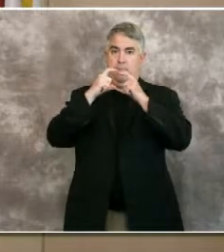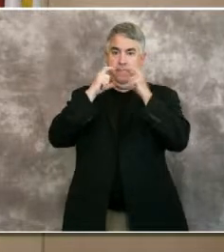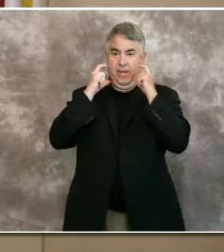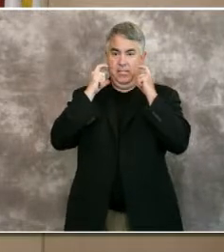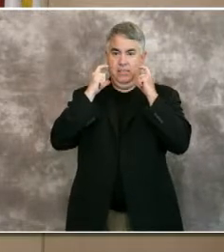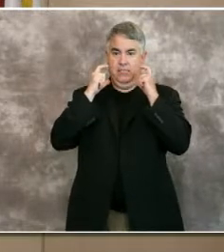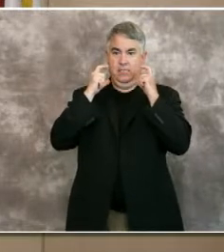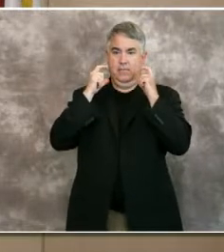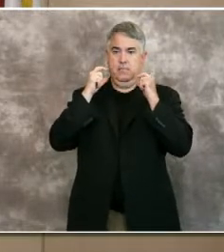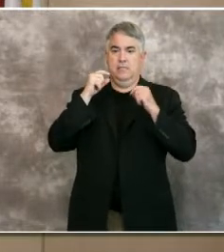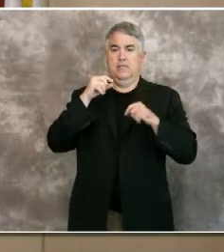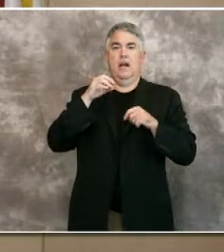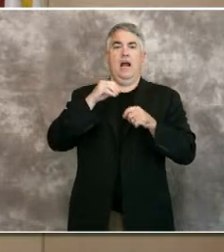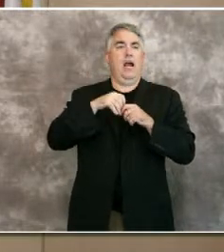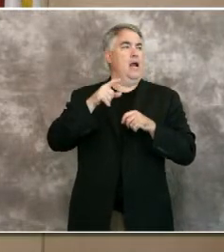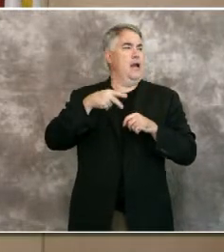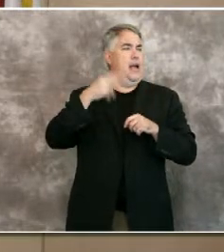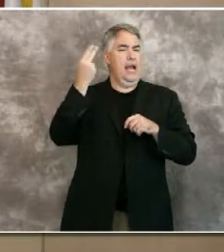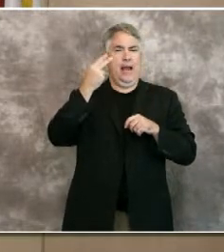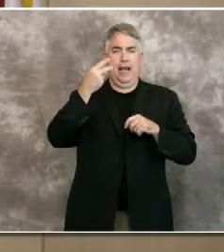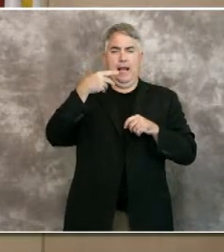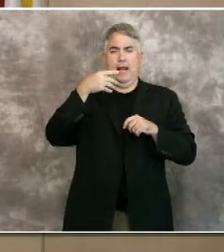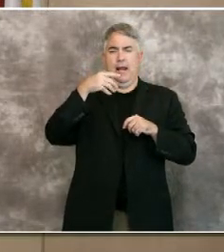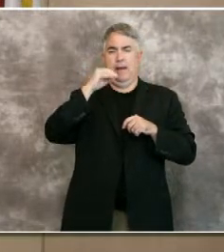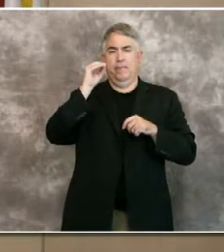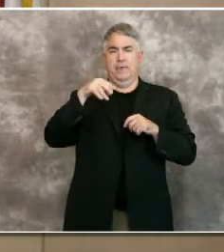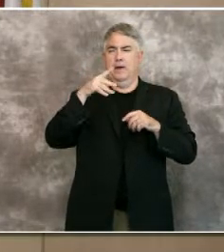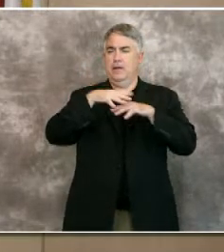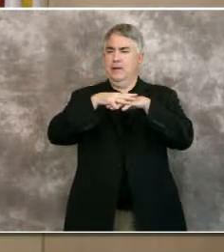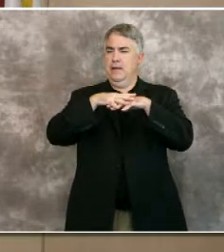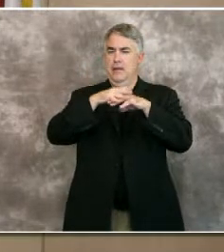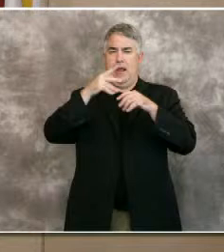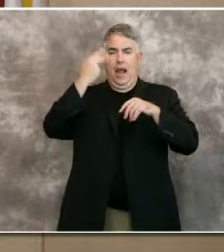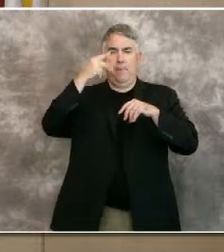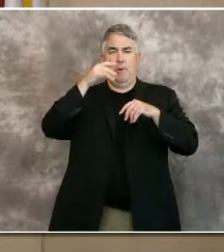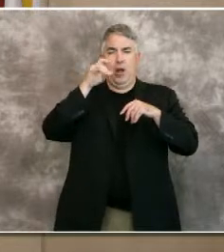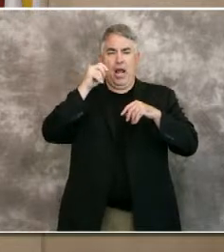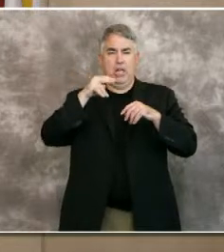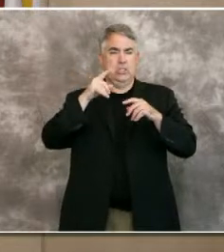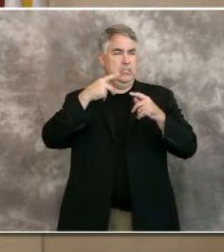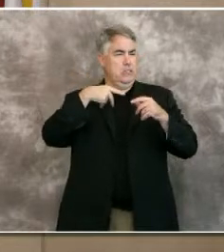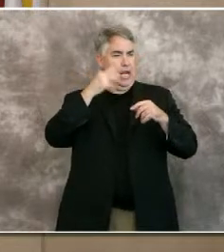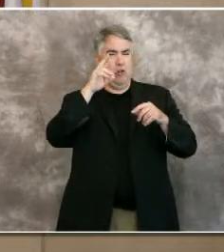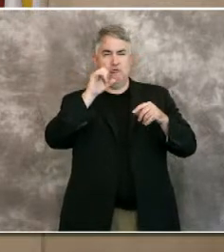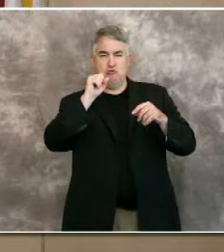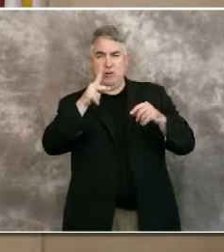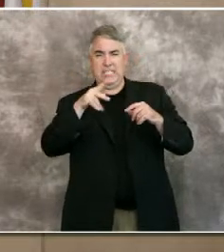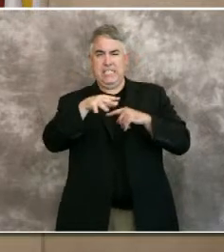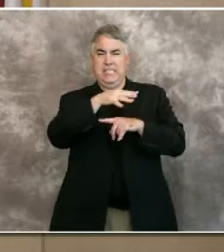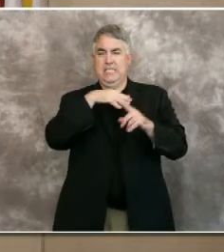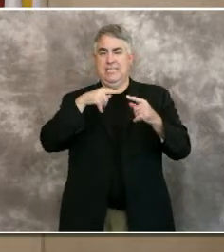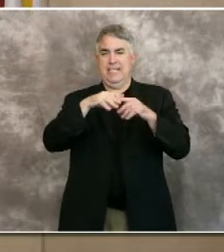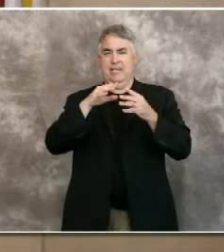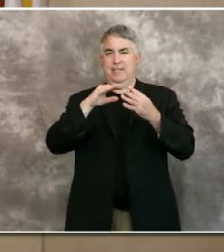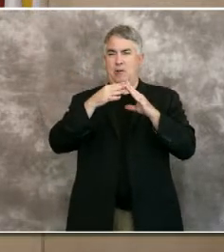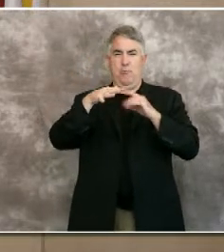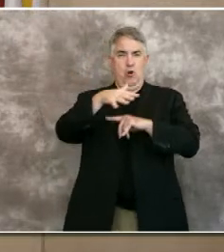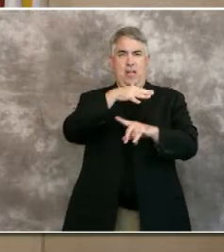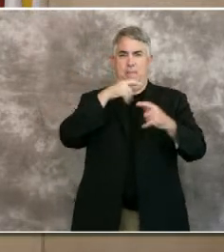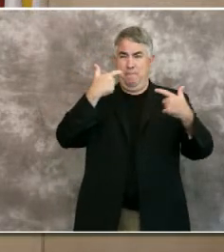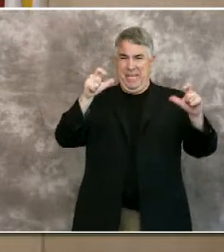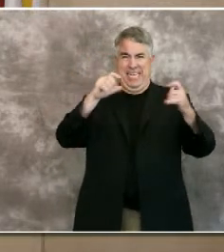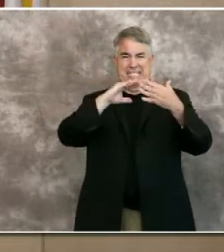situations. This includes going into indoor public spaces, any type of healthcare